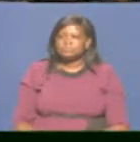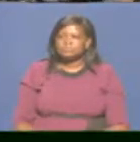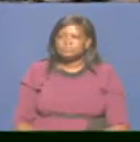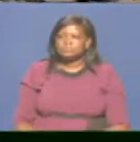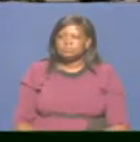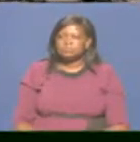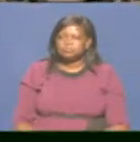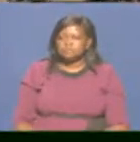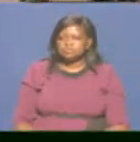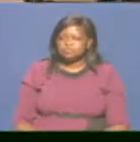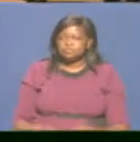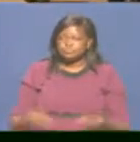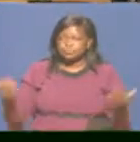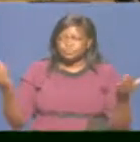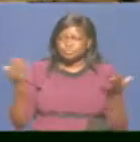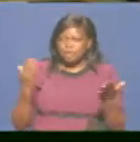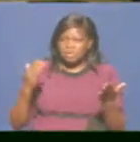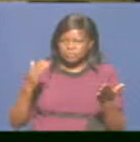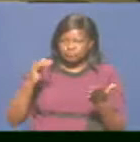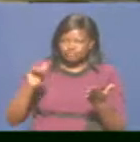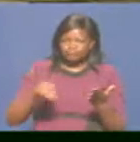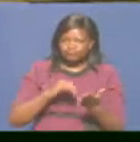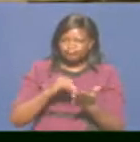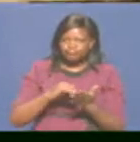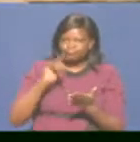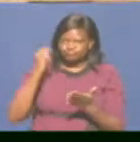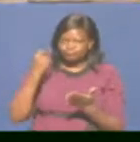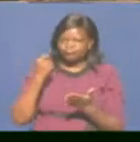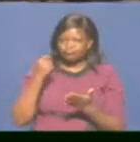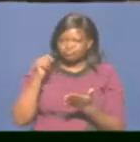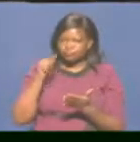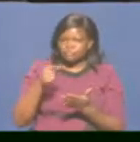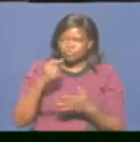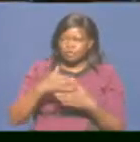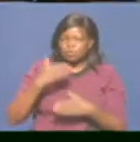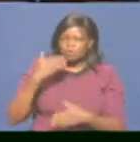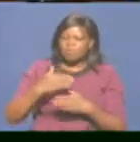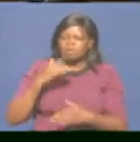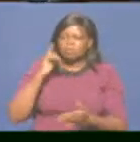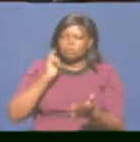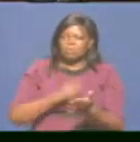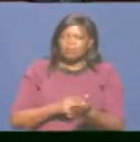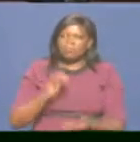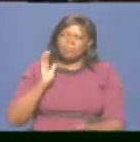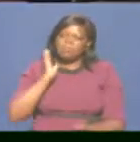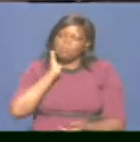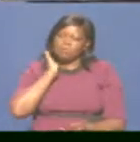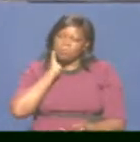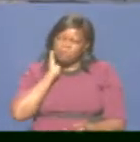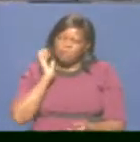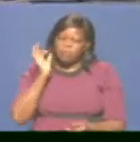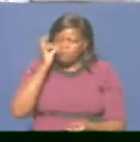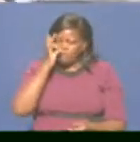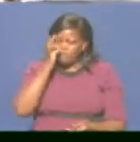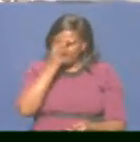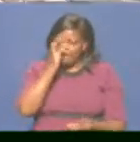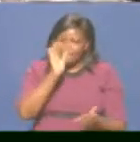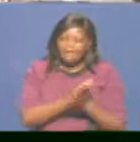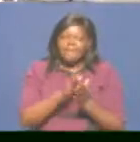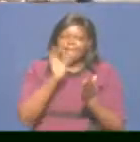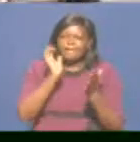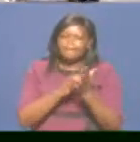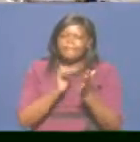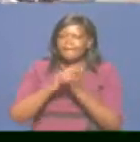Located in central Kenya, Kirinyaga County borders Embu, Murang'a, Nyeri and Machakos